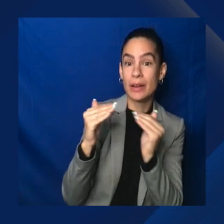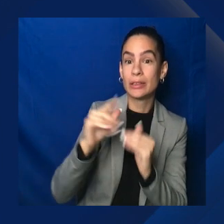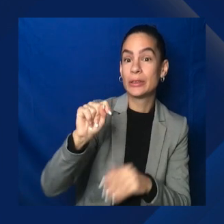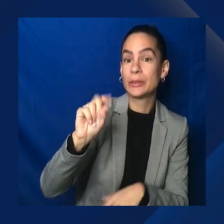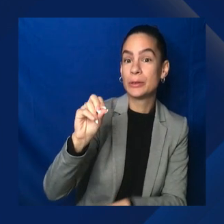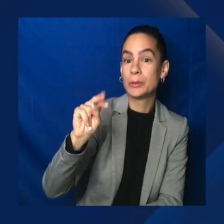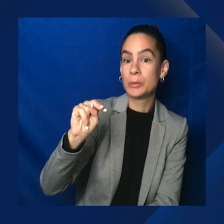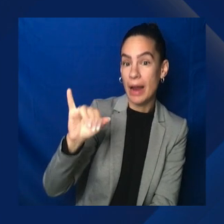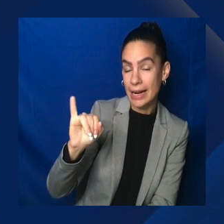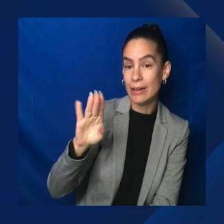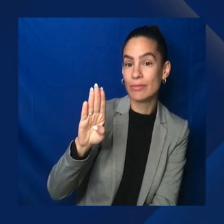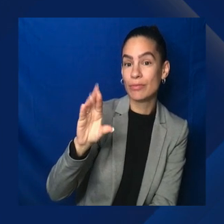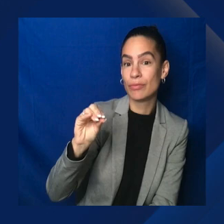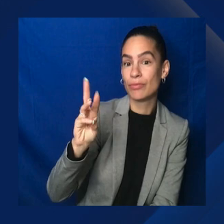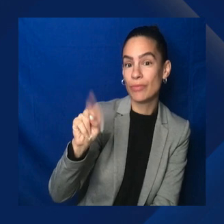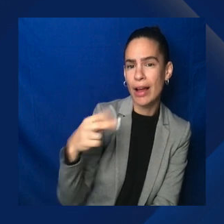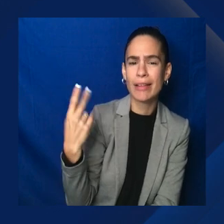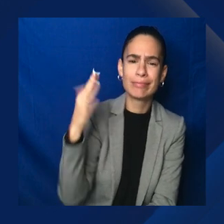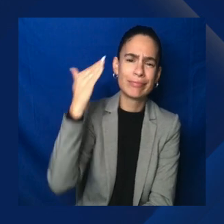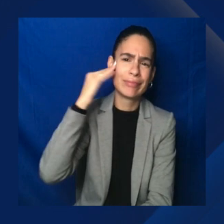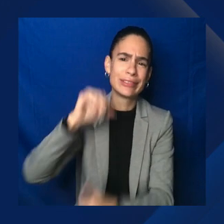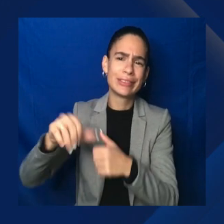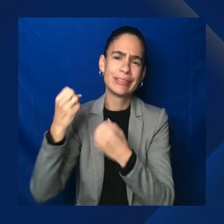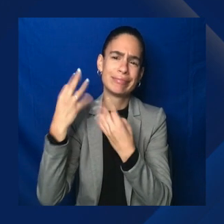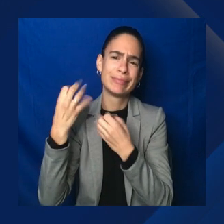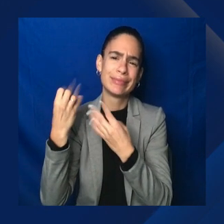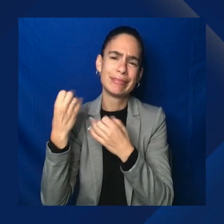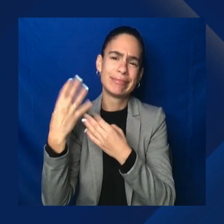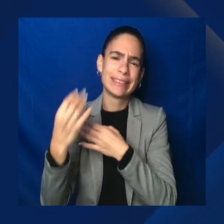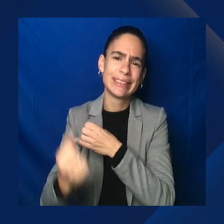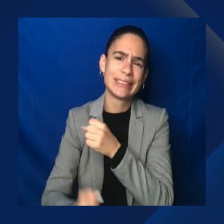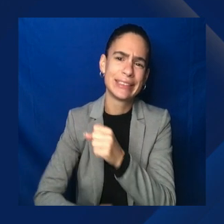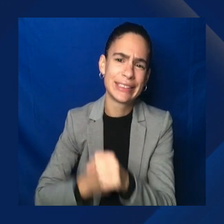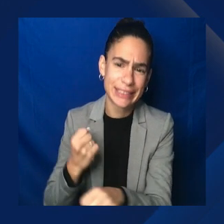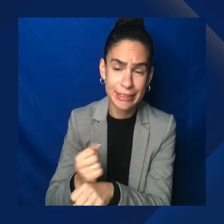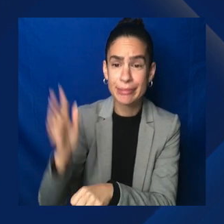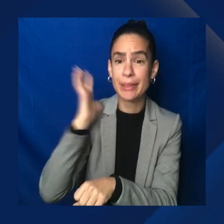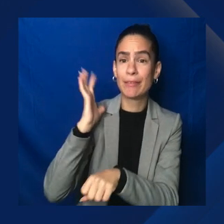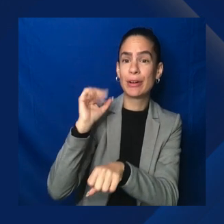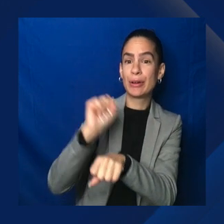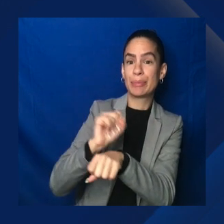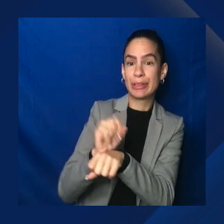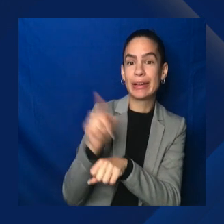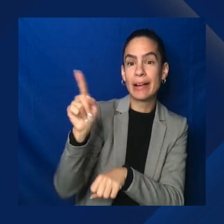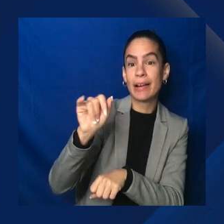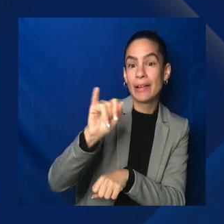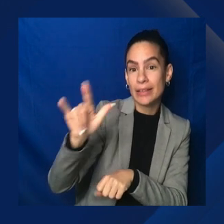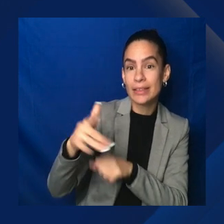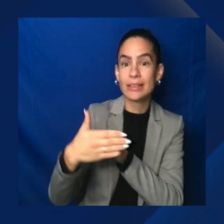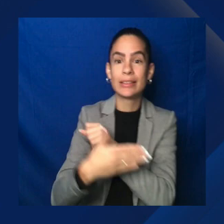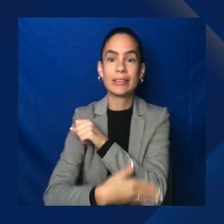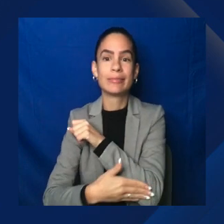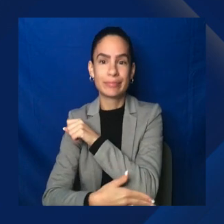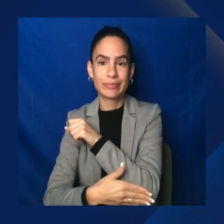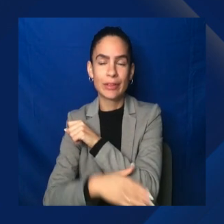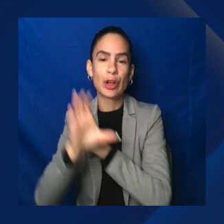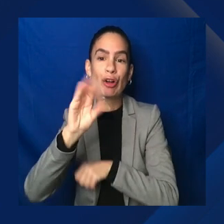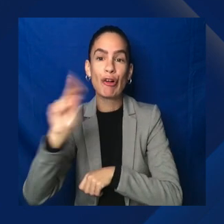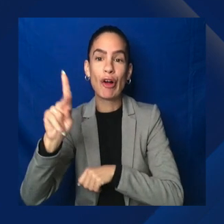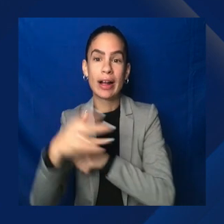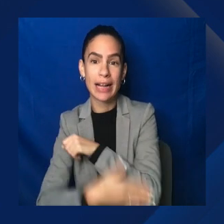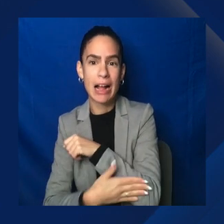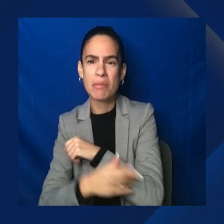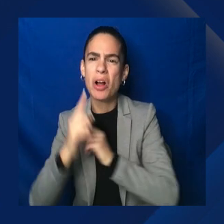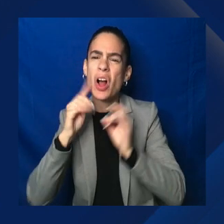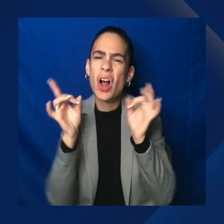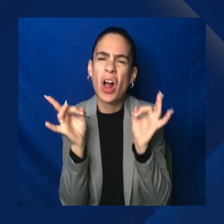used to work together in the county of Cook in Illinois. In 2017, Toni tragically lost her daughter to the